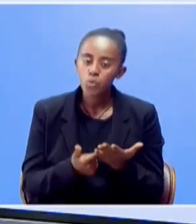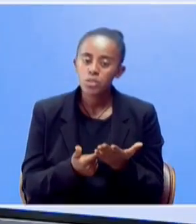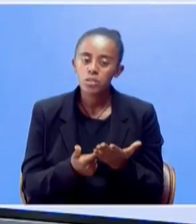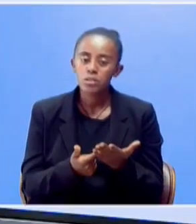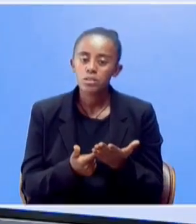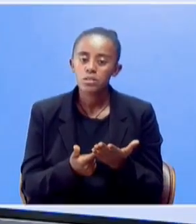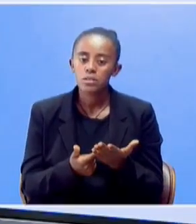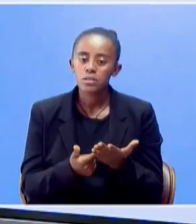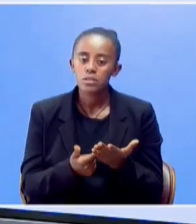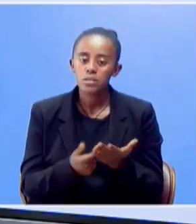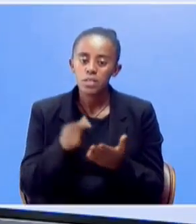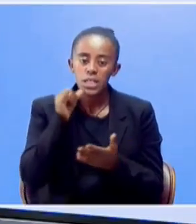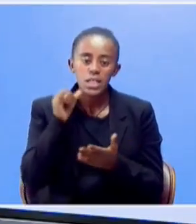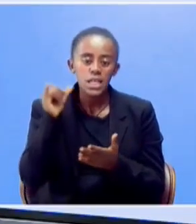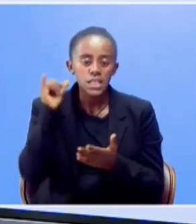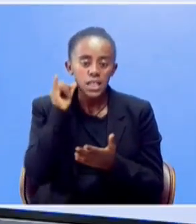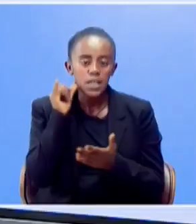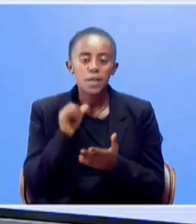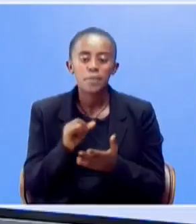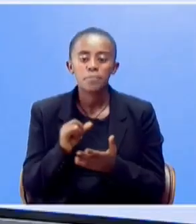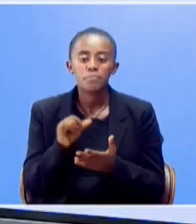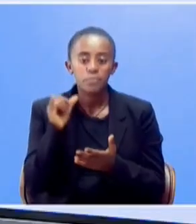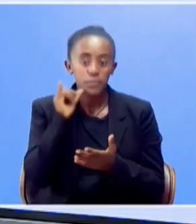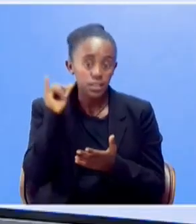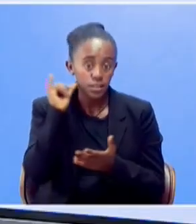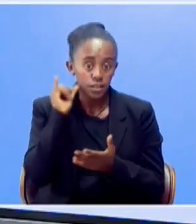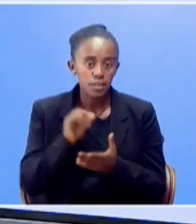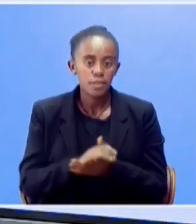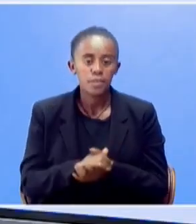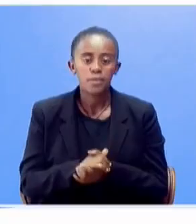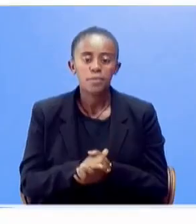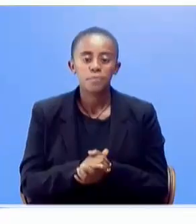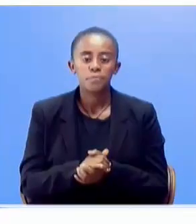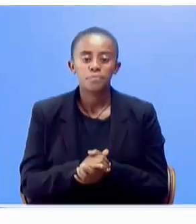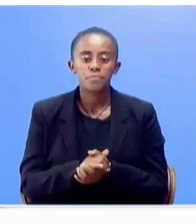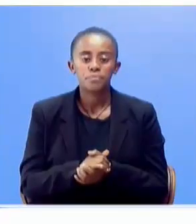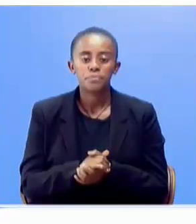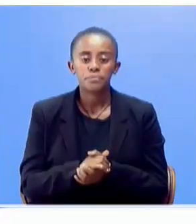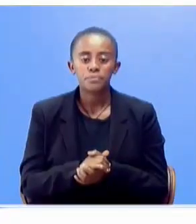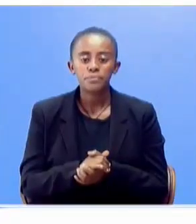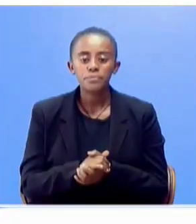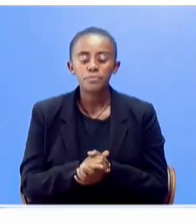about yesterday? Okay? Yesterday.